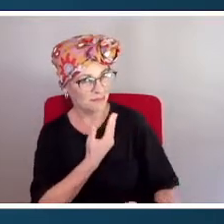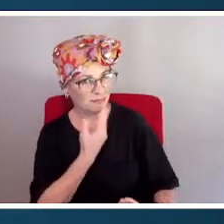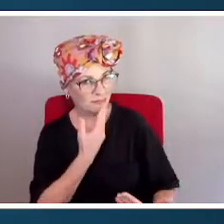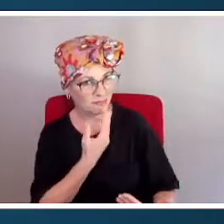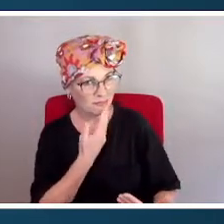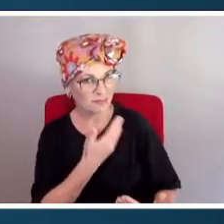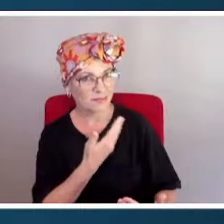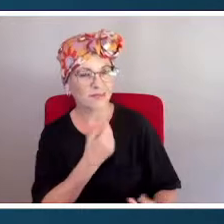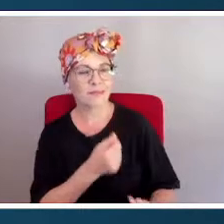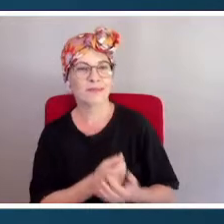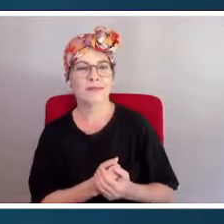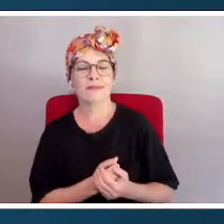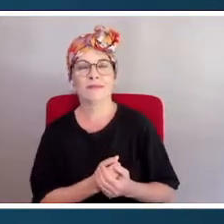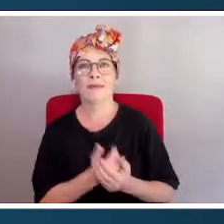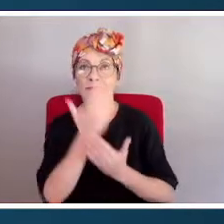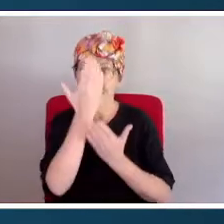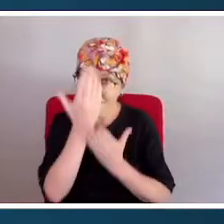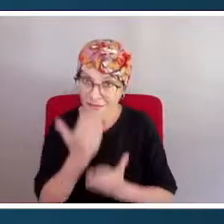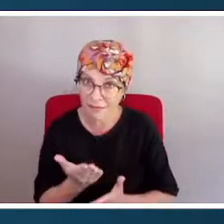Laurel,